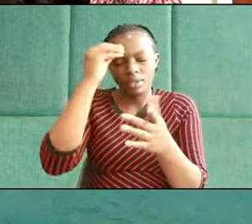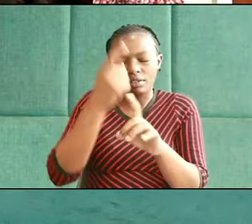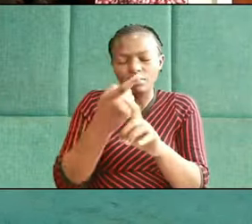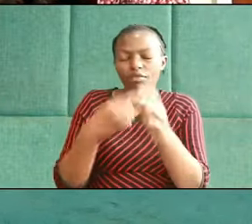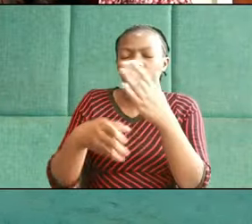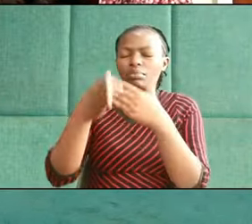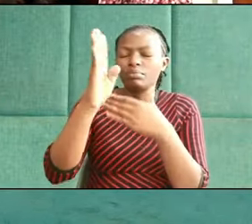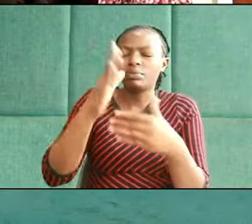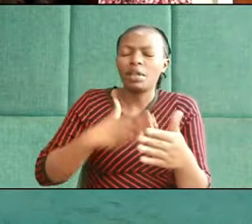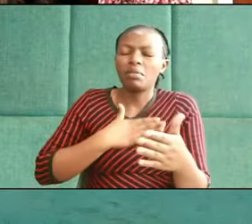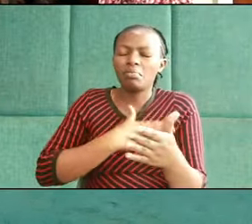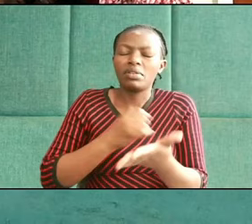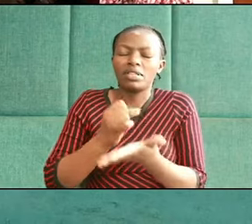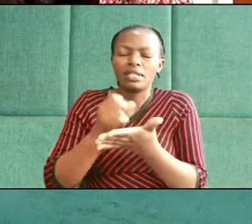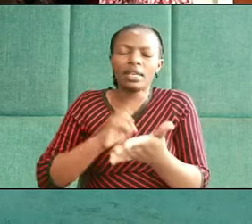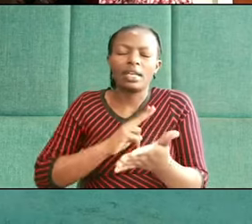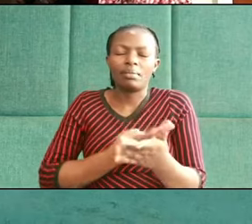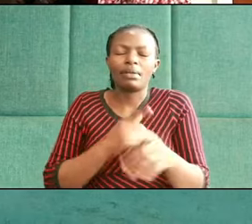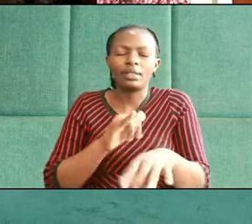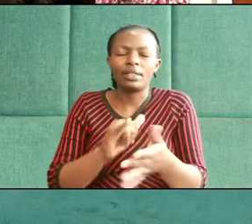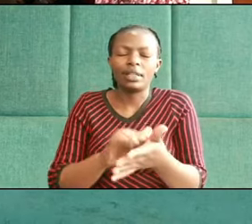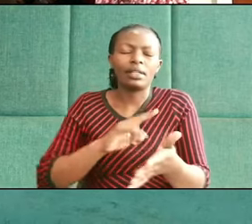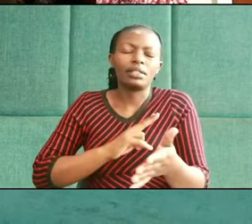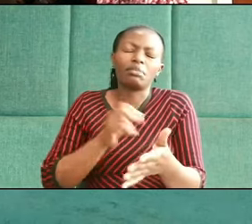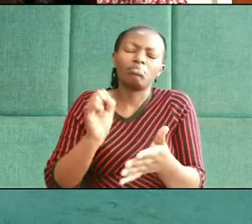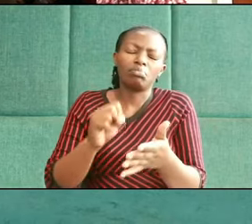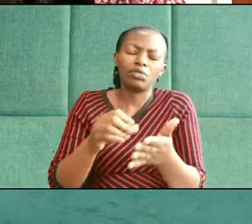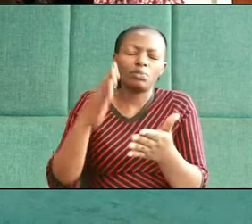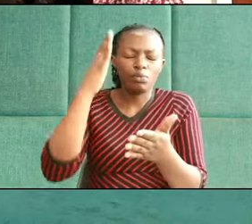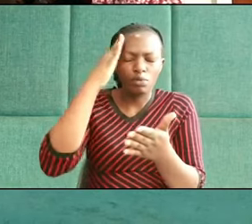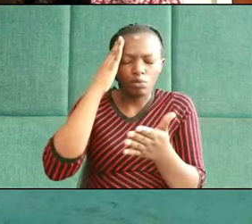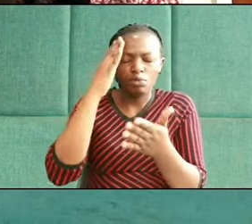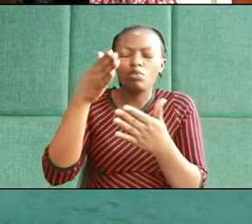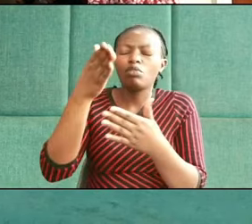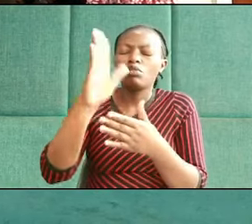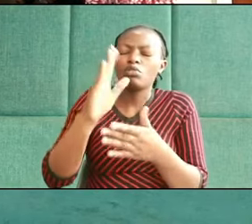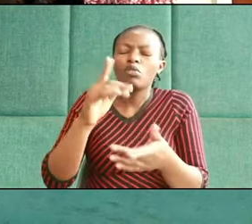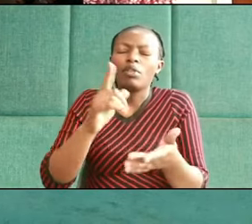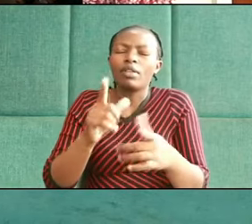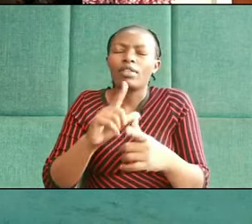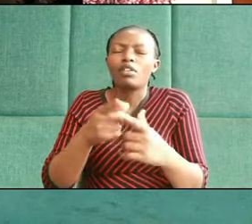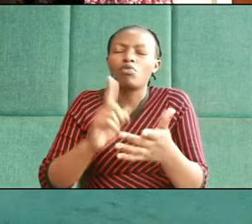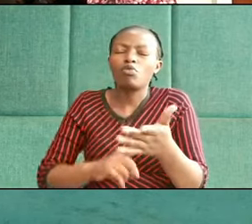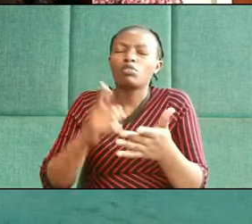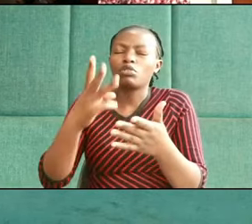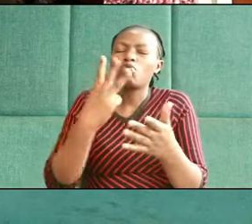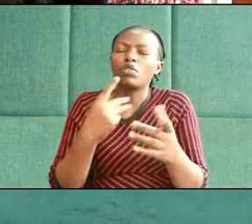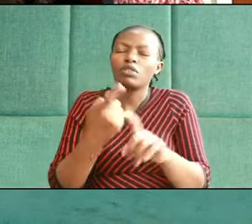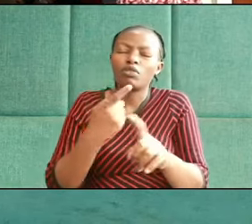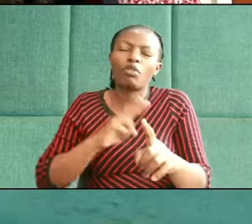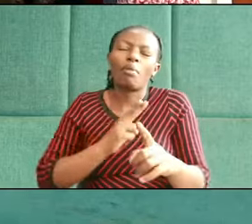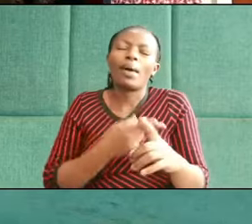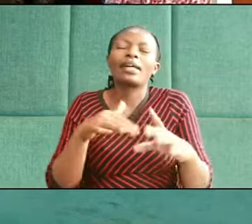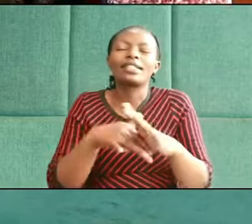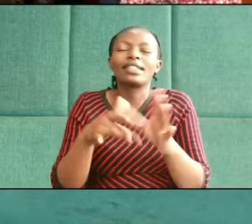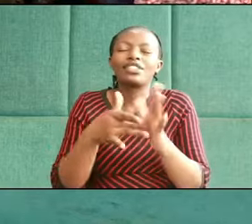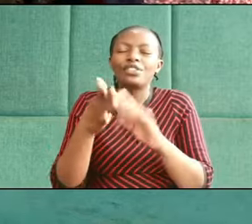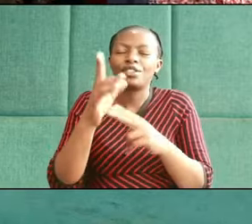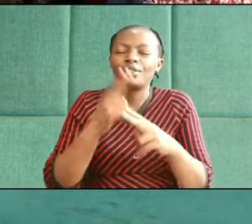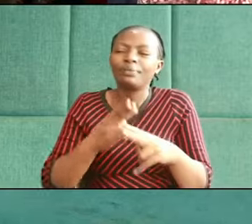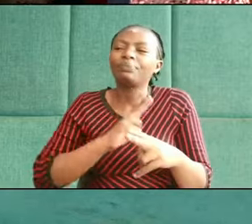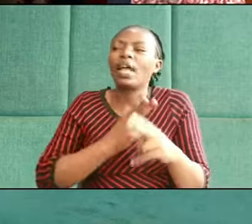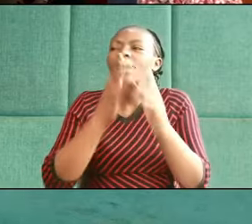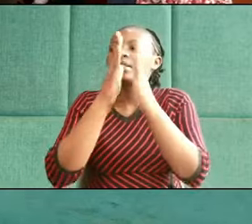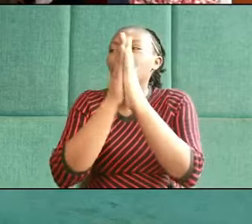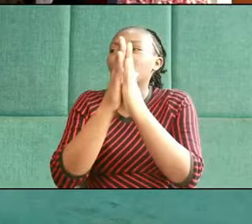us that we may know you and that we may know what you desire from us. In Jesus' name we pray. So